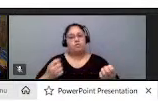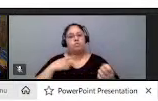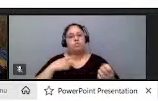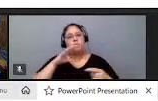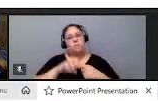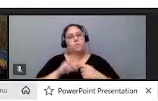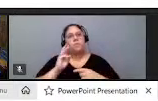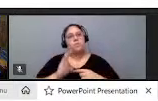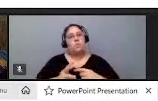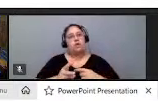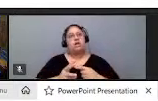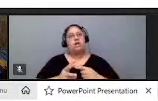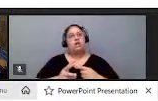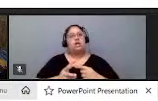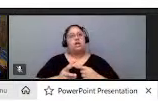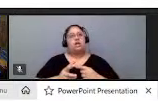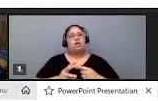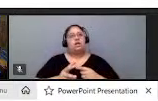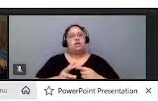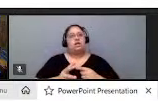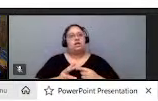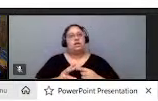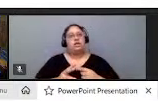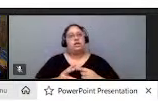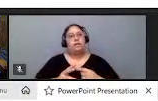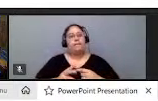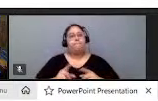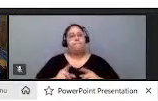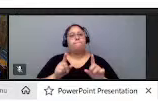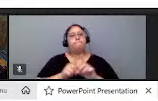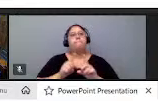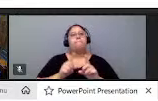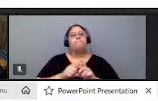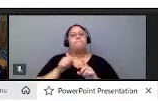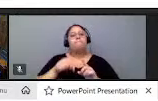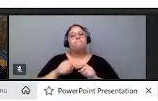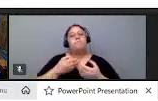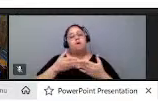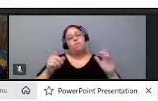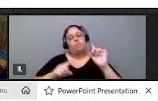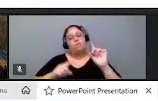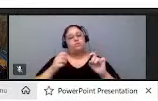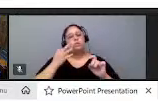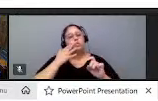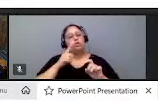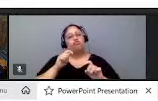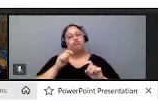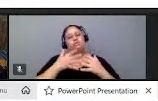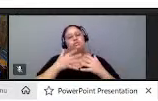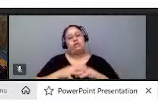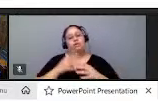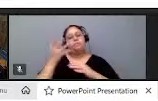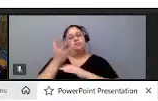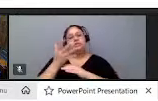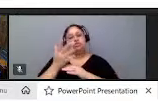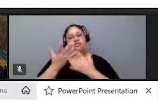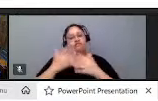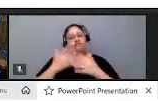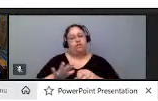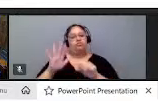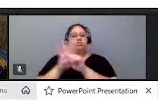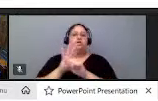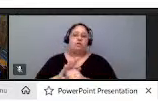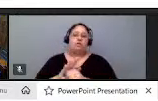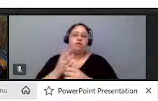that that's coming through so I think we do stand um open for any questions I think once the transit presentation holistically has been completed